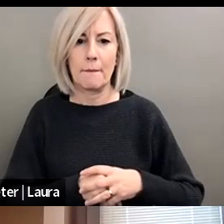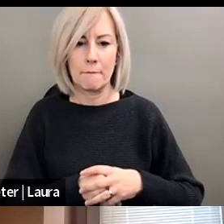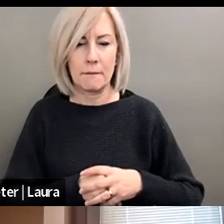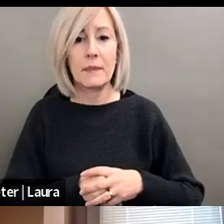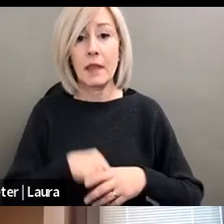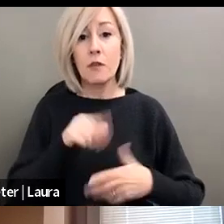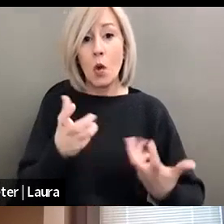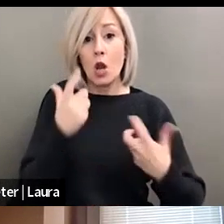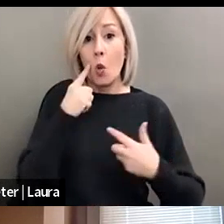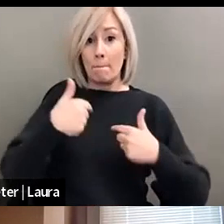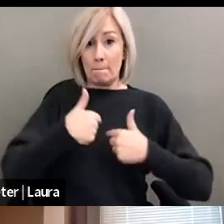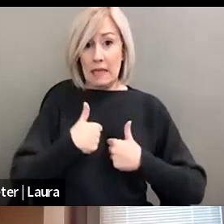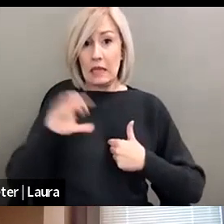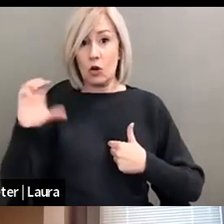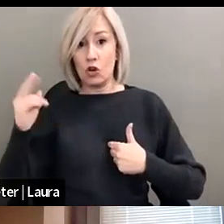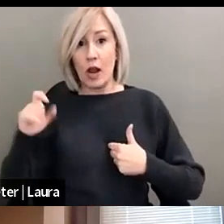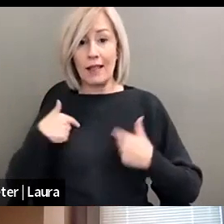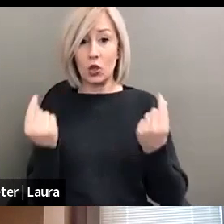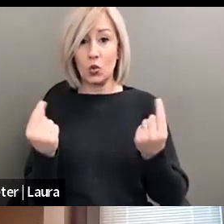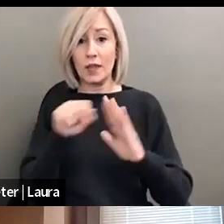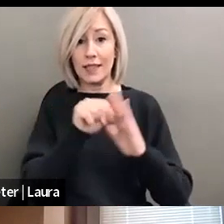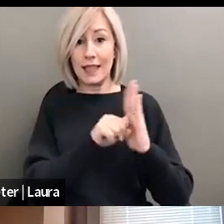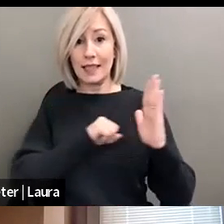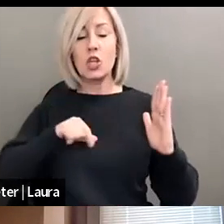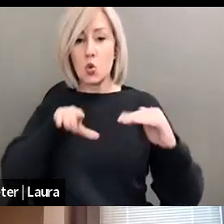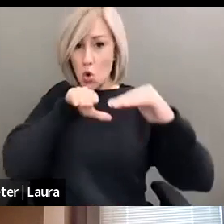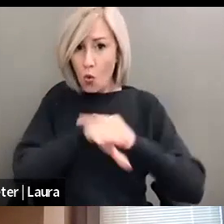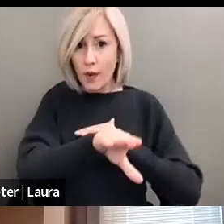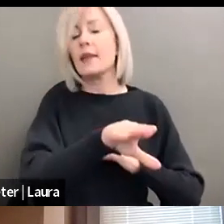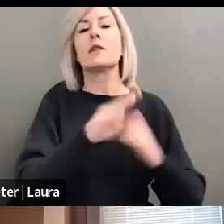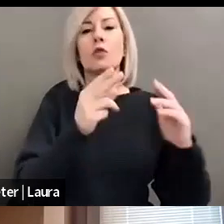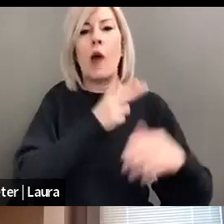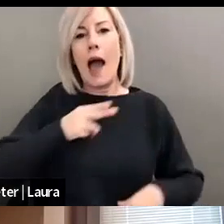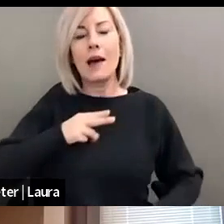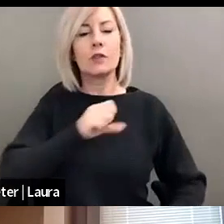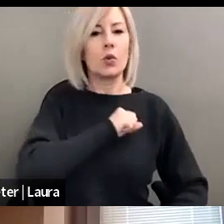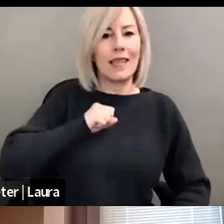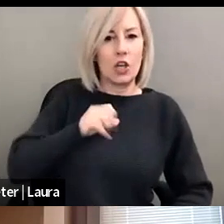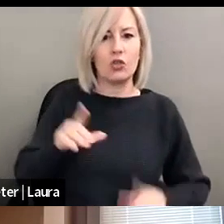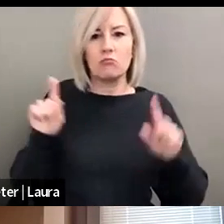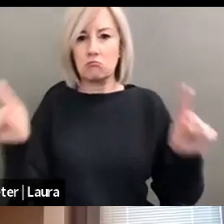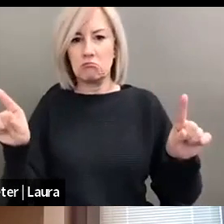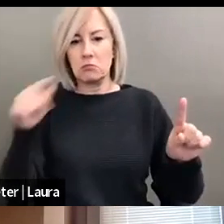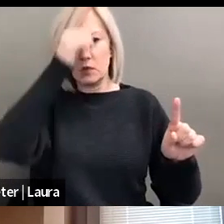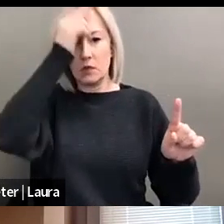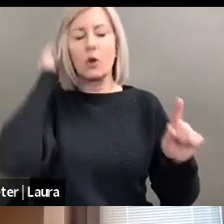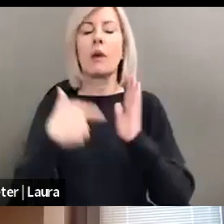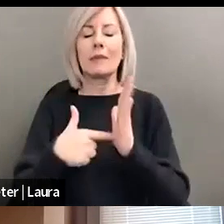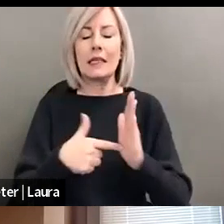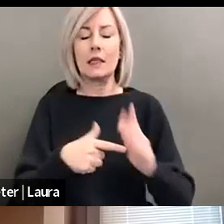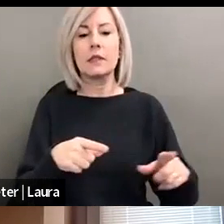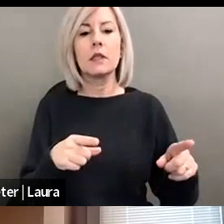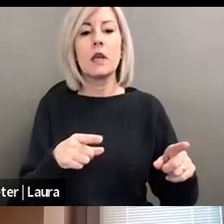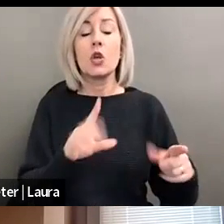I are doing at the state Senate, you can go in where it says senators or House, and representatives. You can go in and tap